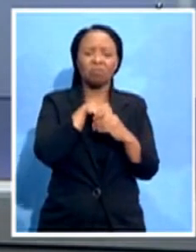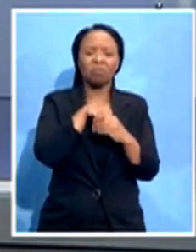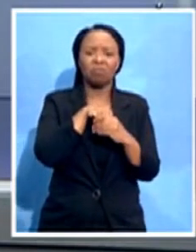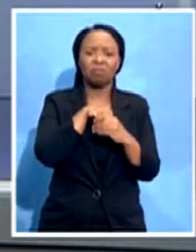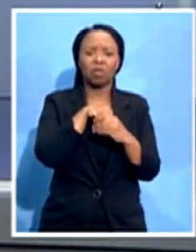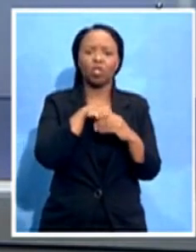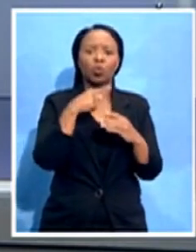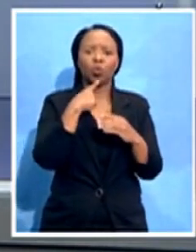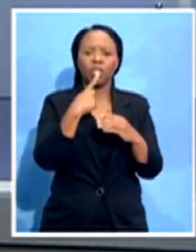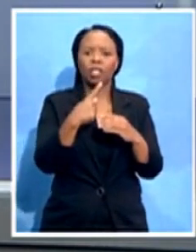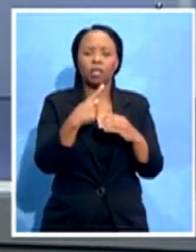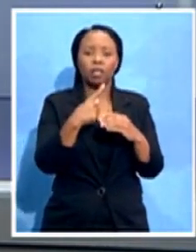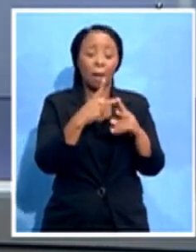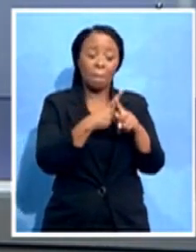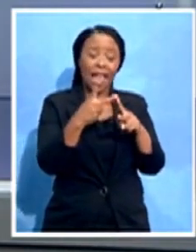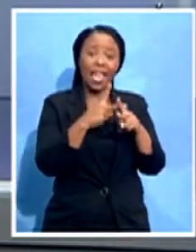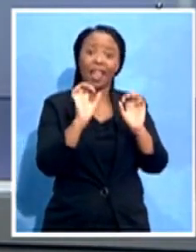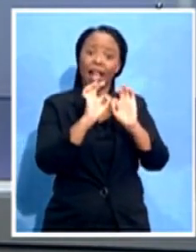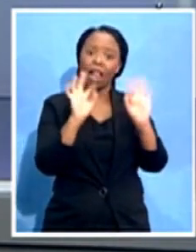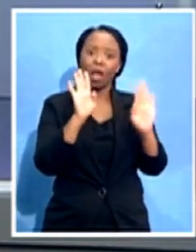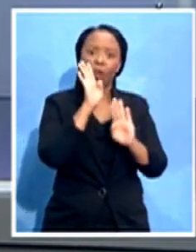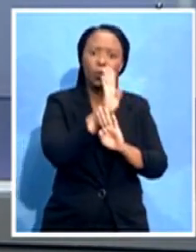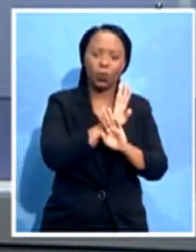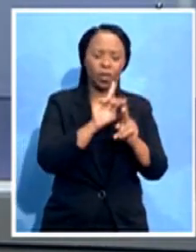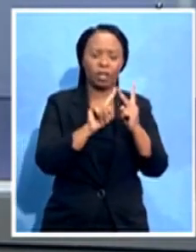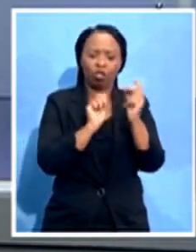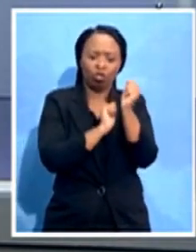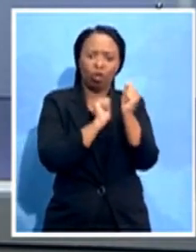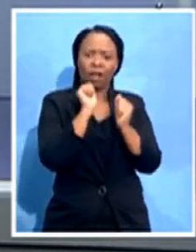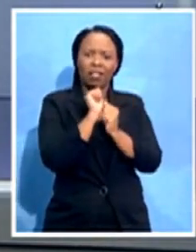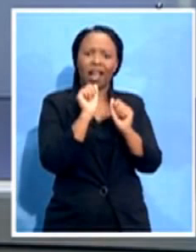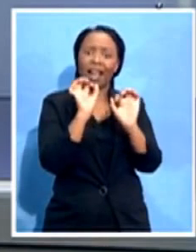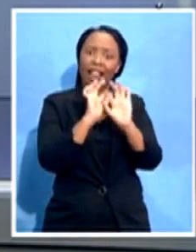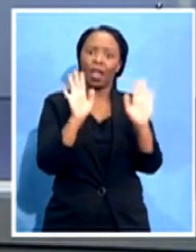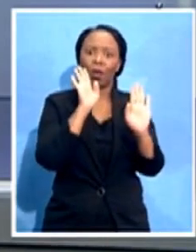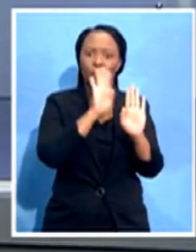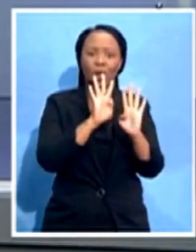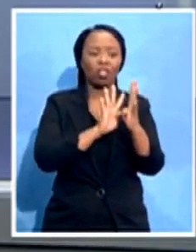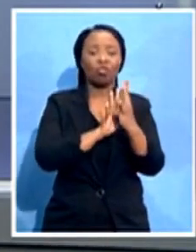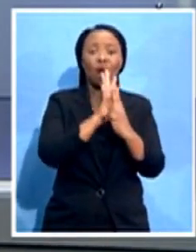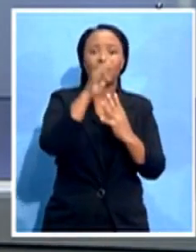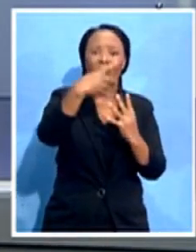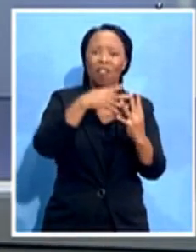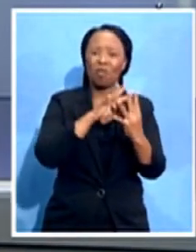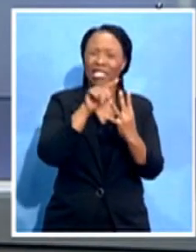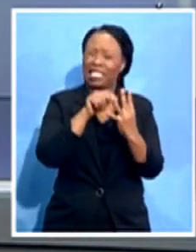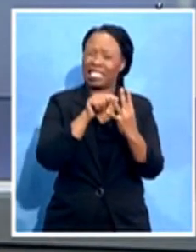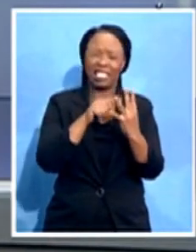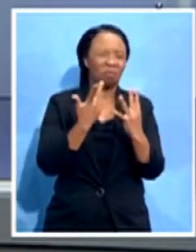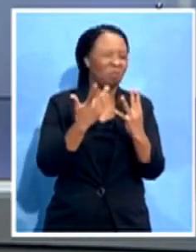no clear structure, and a lack of transparency. And it should be understood by governments around